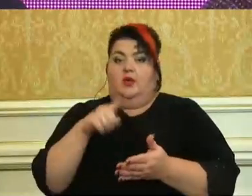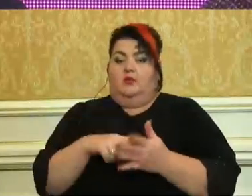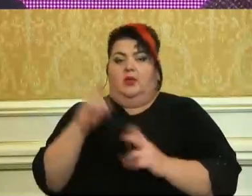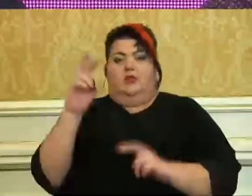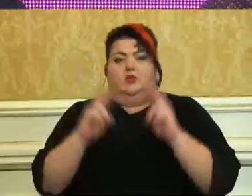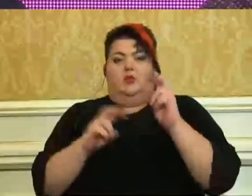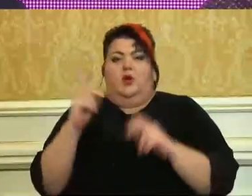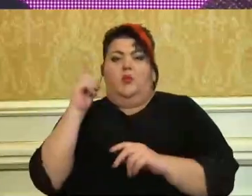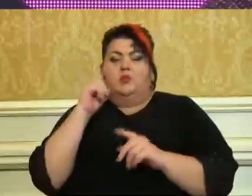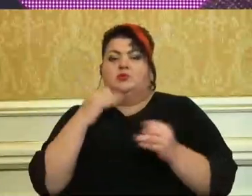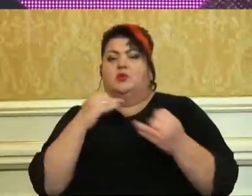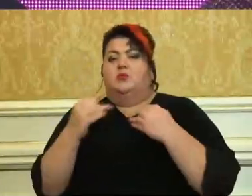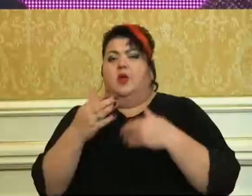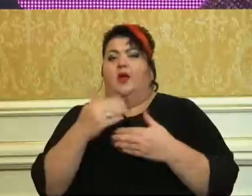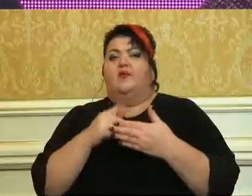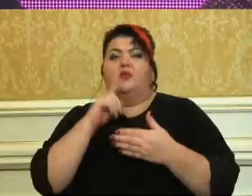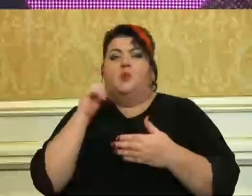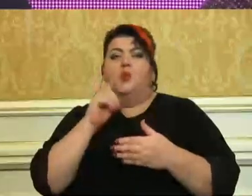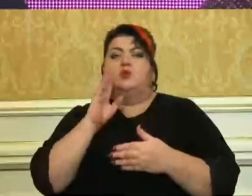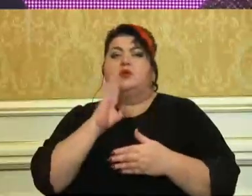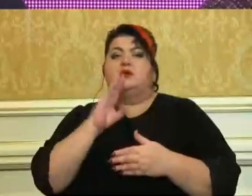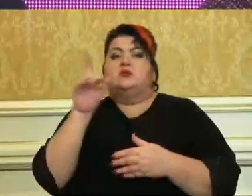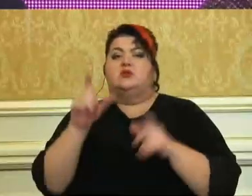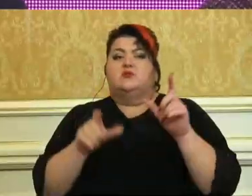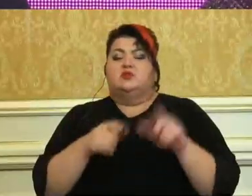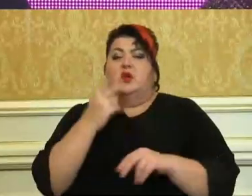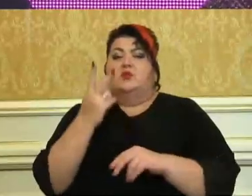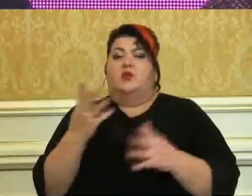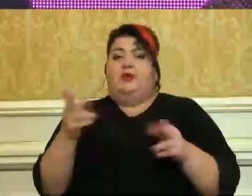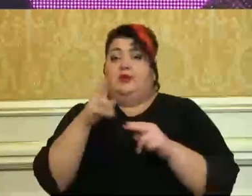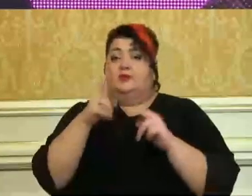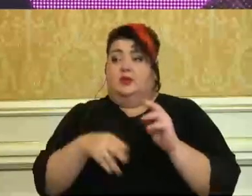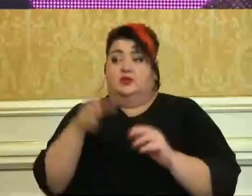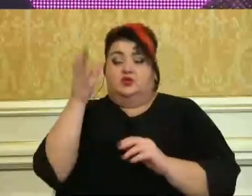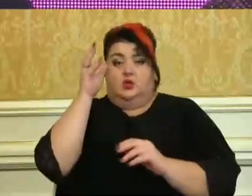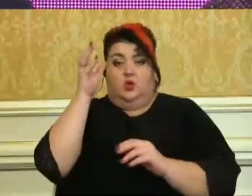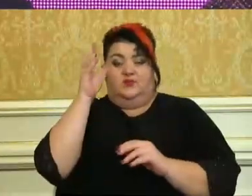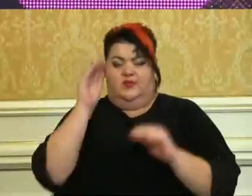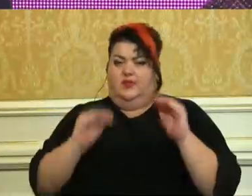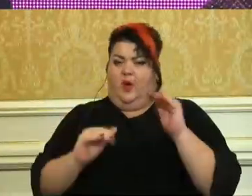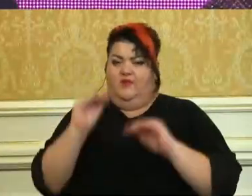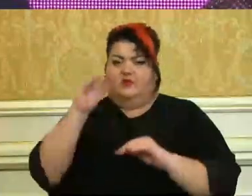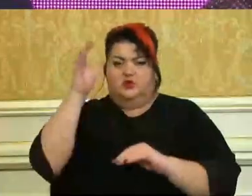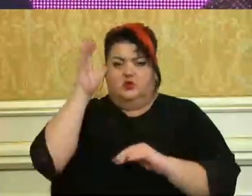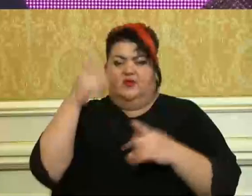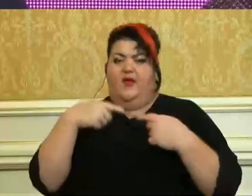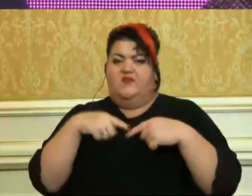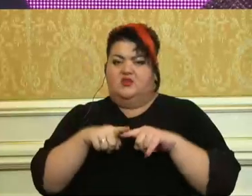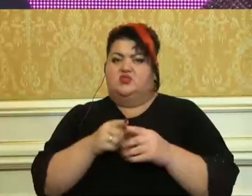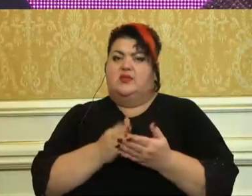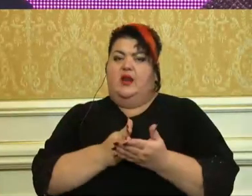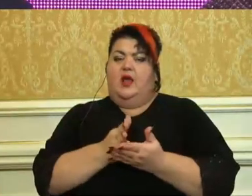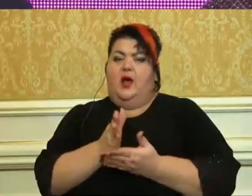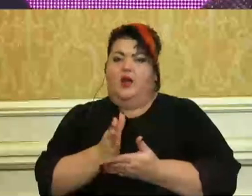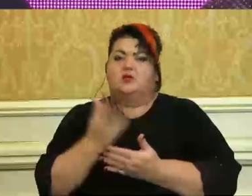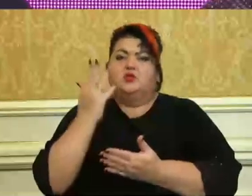I've visited the very big industrial city, and I've heard the conversation between two girls. So well, they graduated